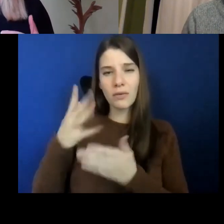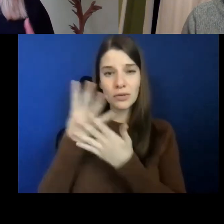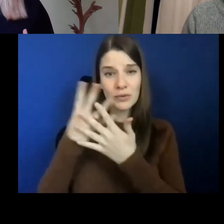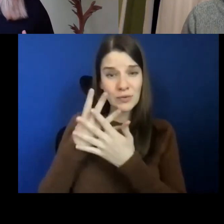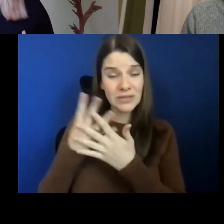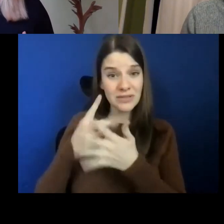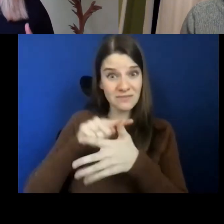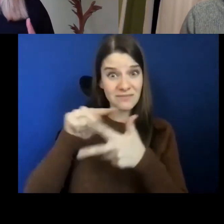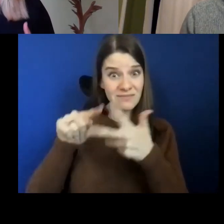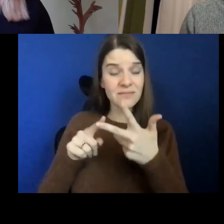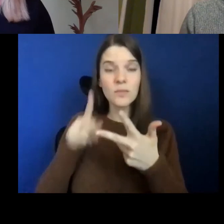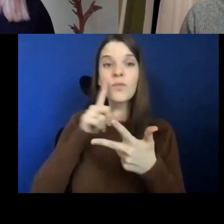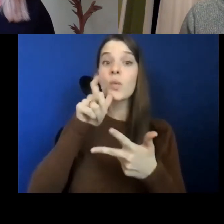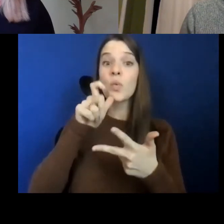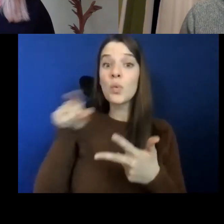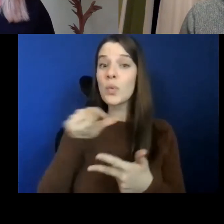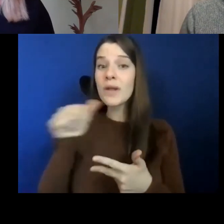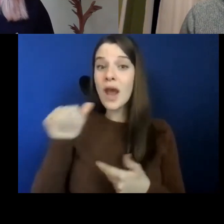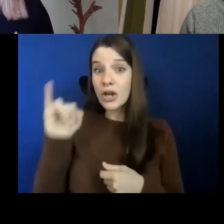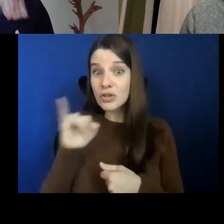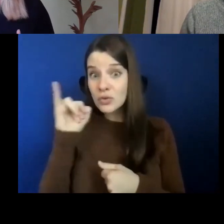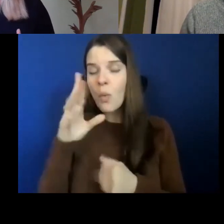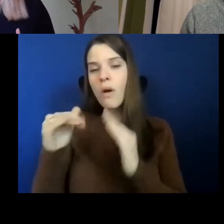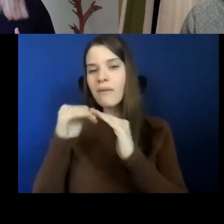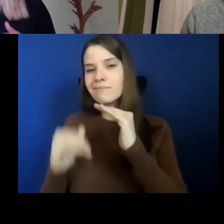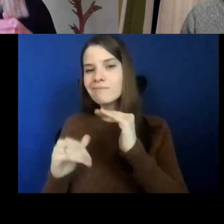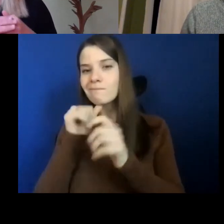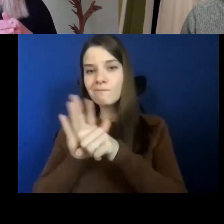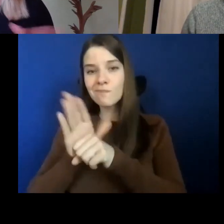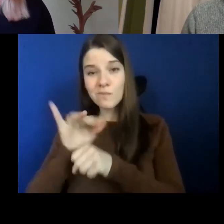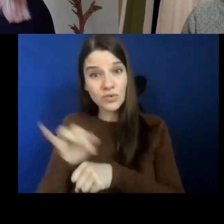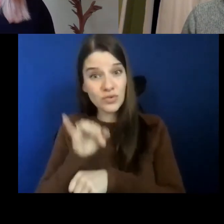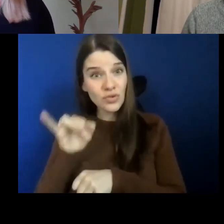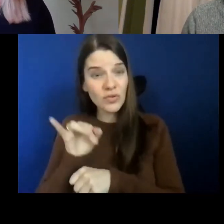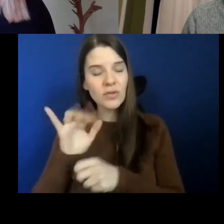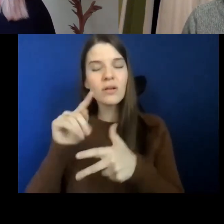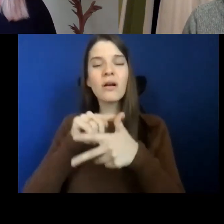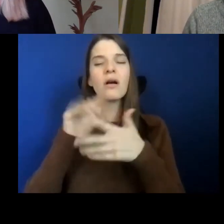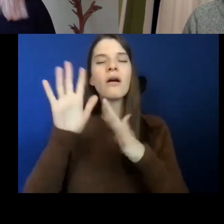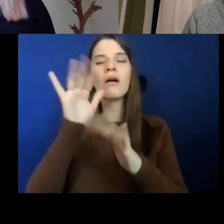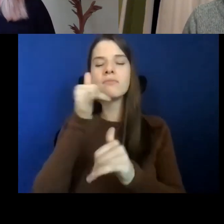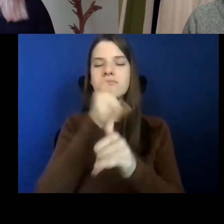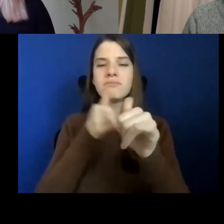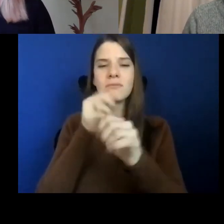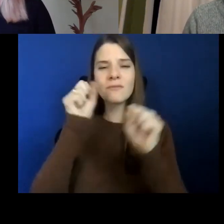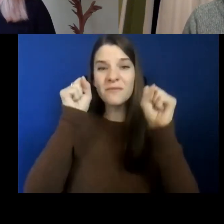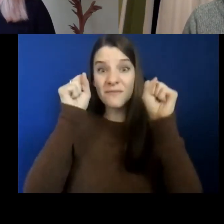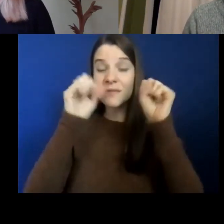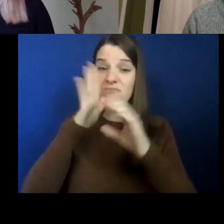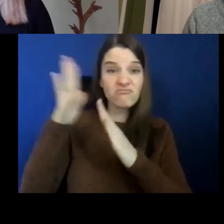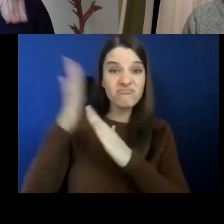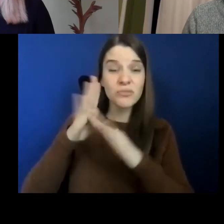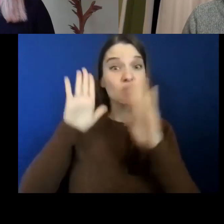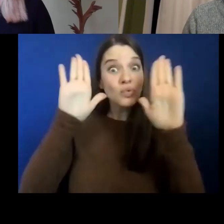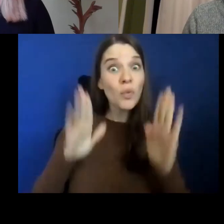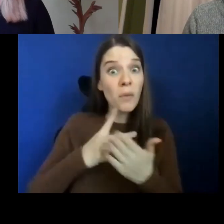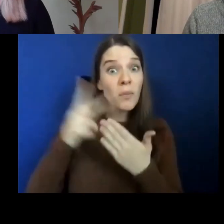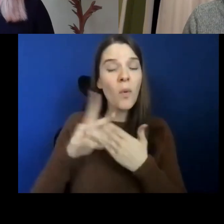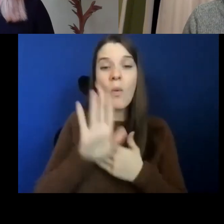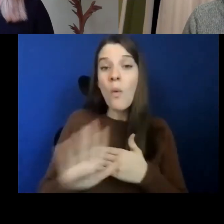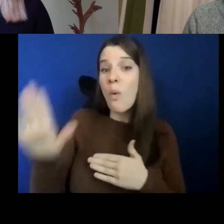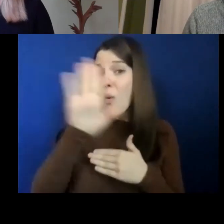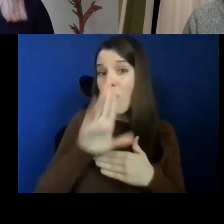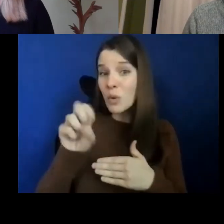for those that are uninsured and underinsured. And it's a fabulous program nationwide to help people get